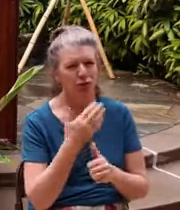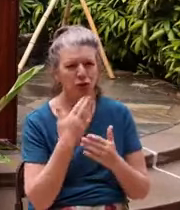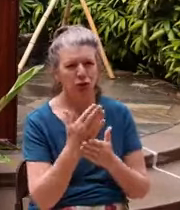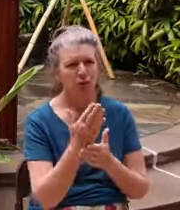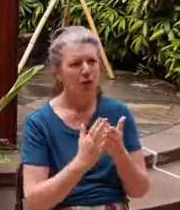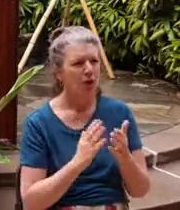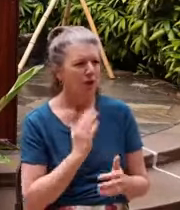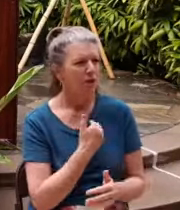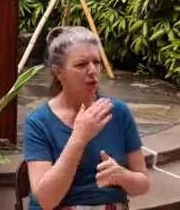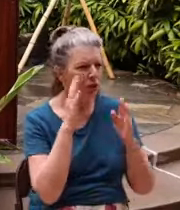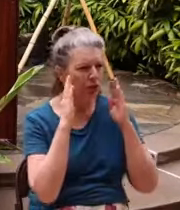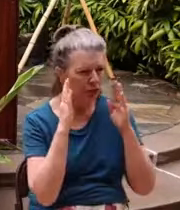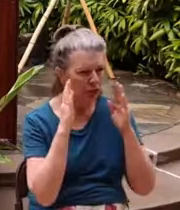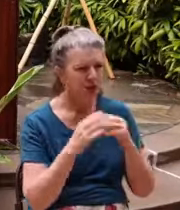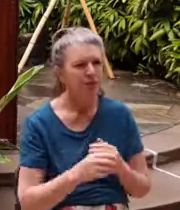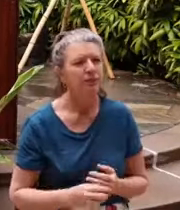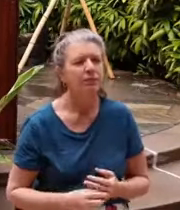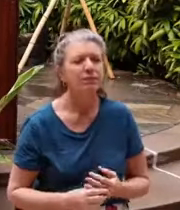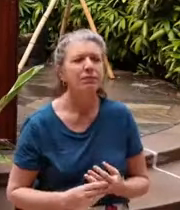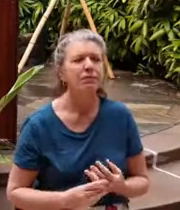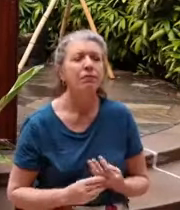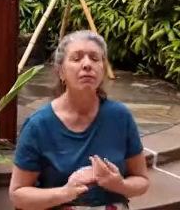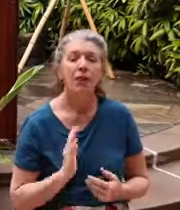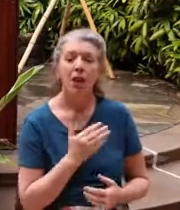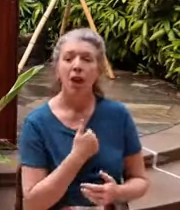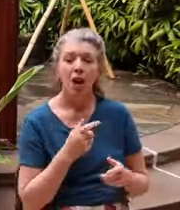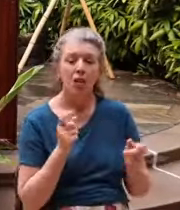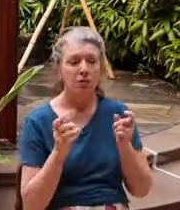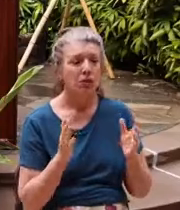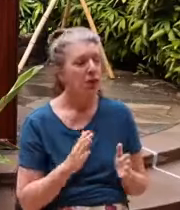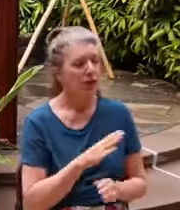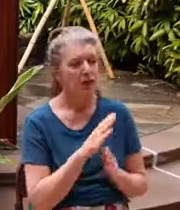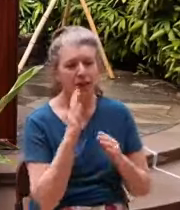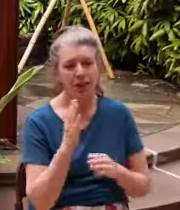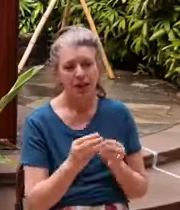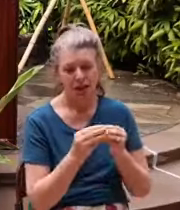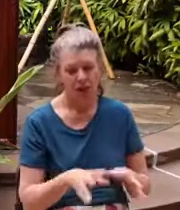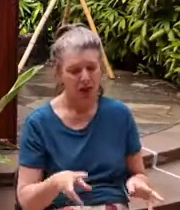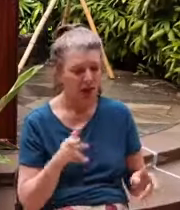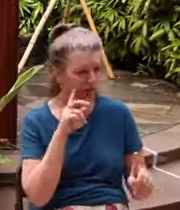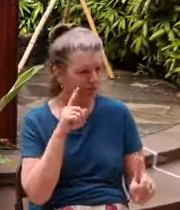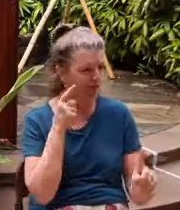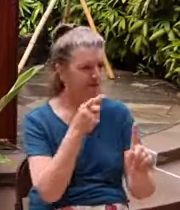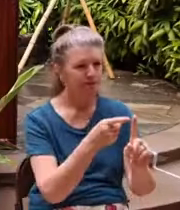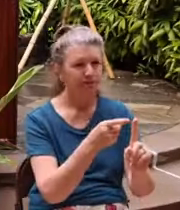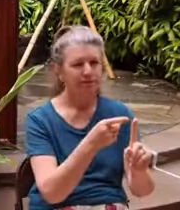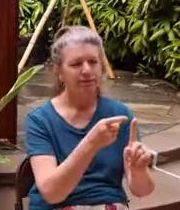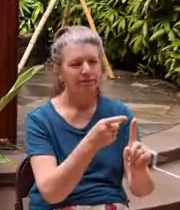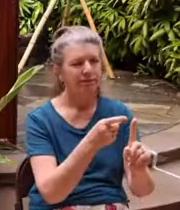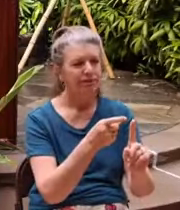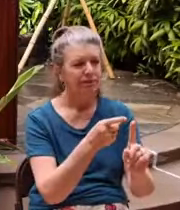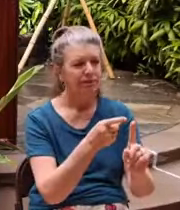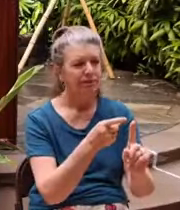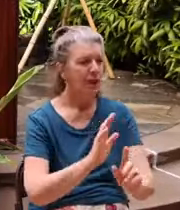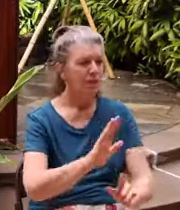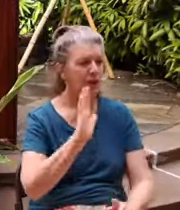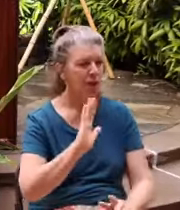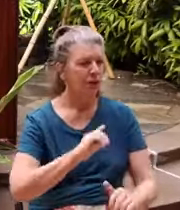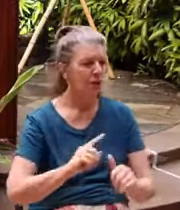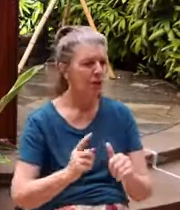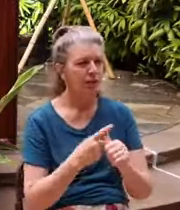our attention, our administration never lost sight of the core mission, going back to our